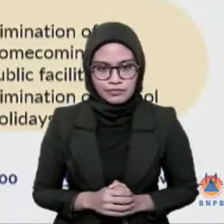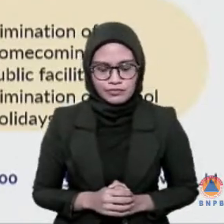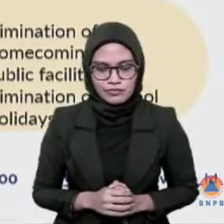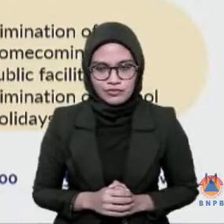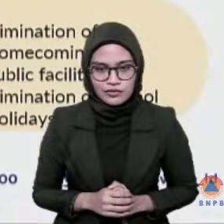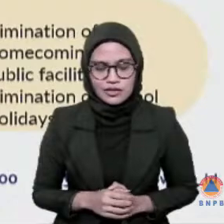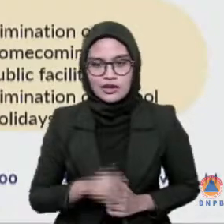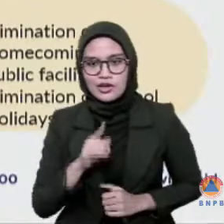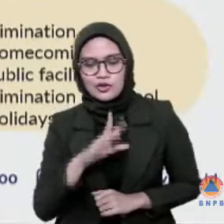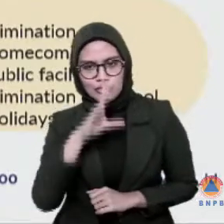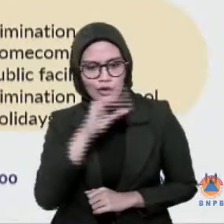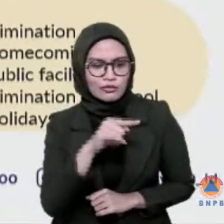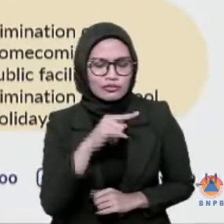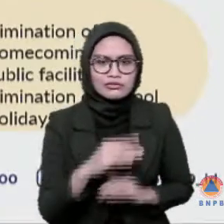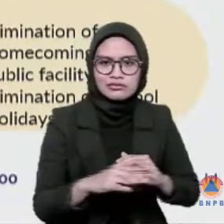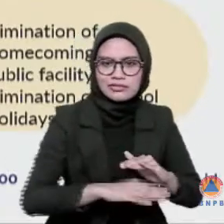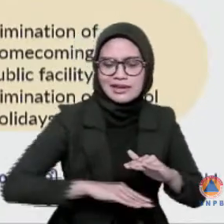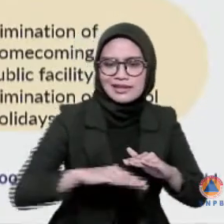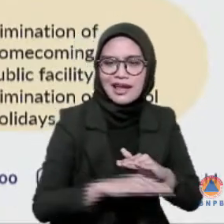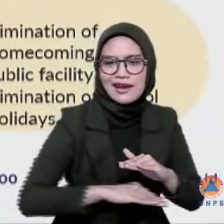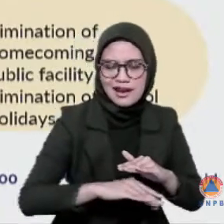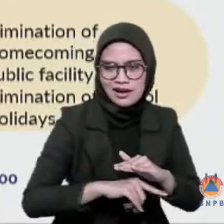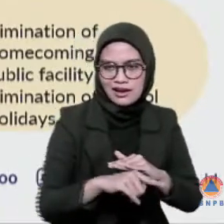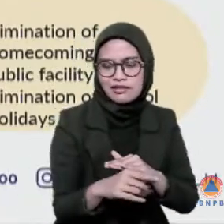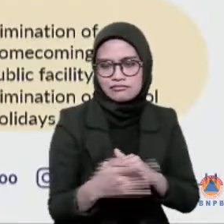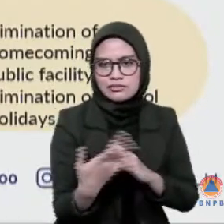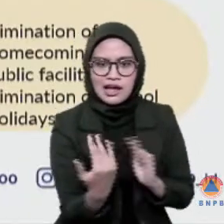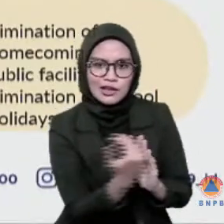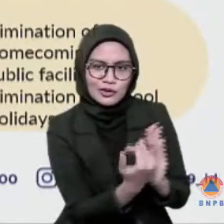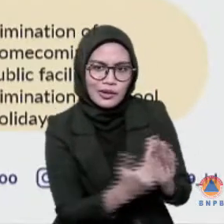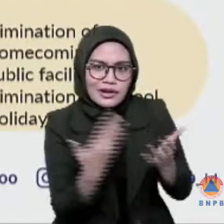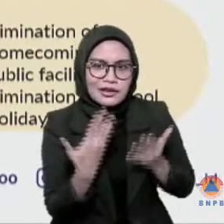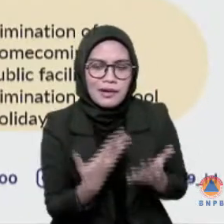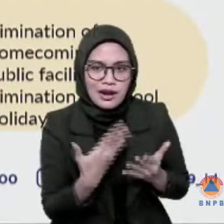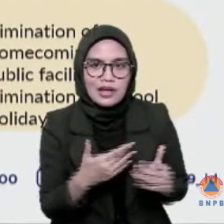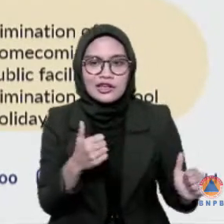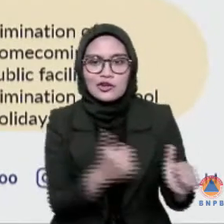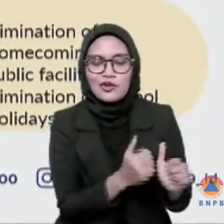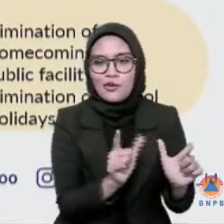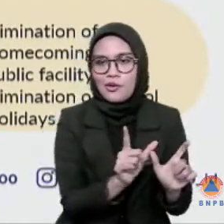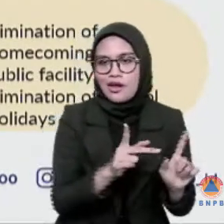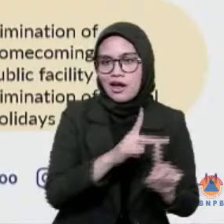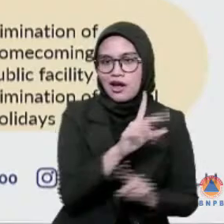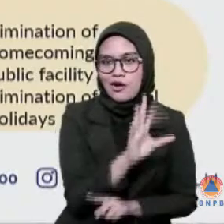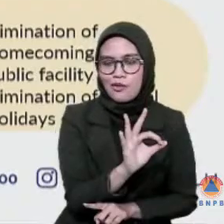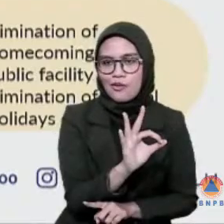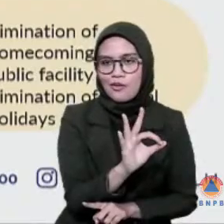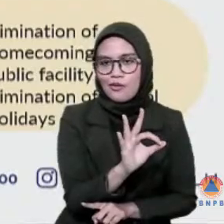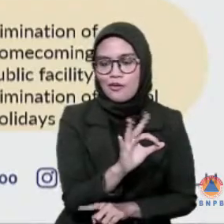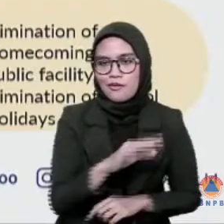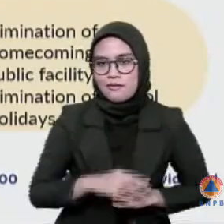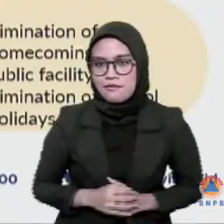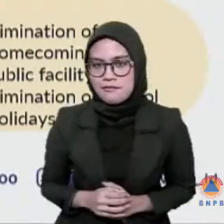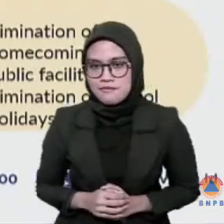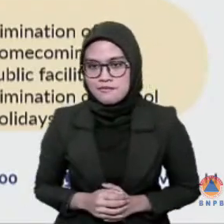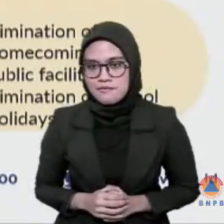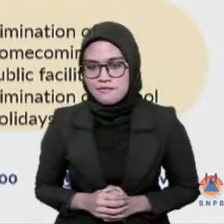guidelines adopted from WHO guidelines. And currently, the Indonesian